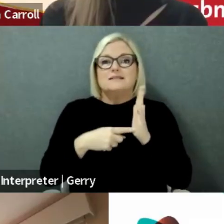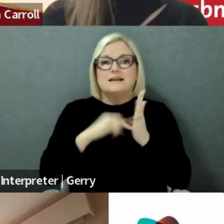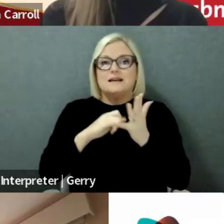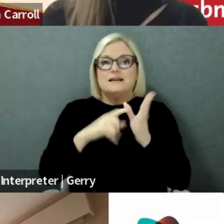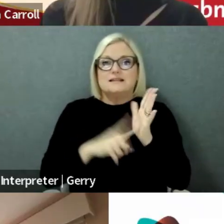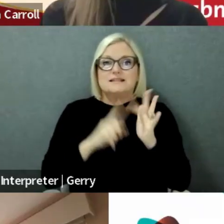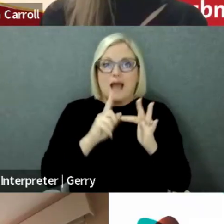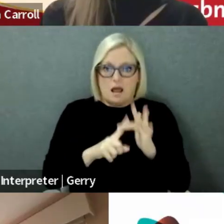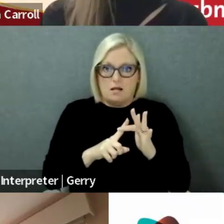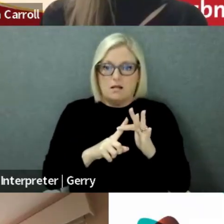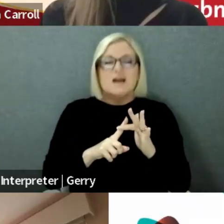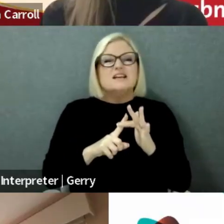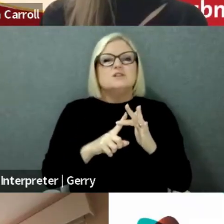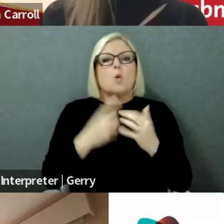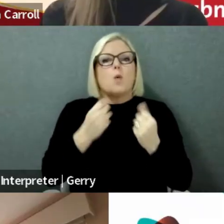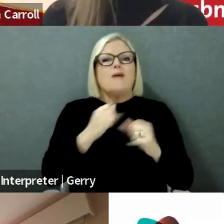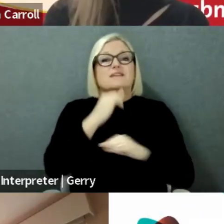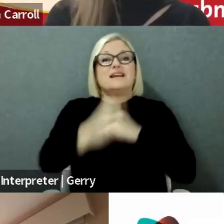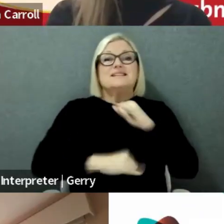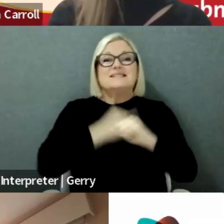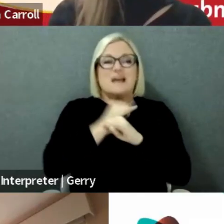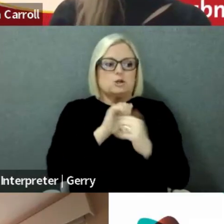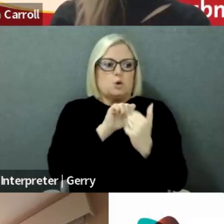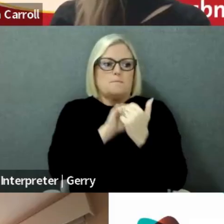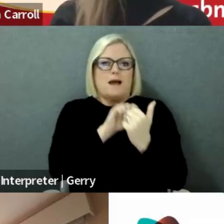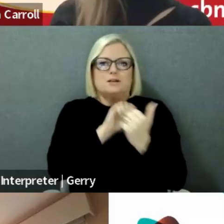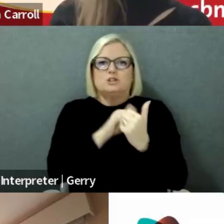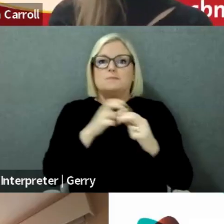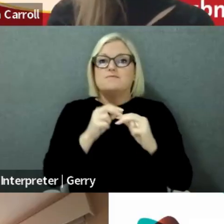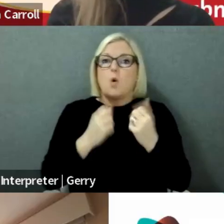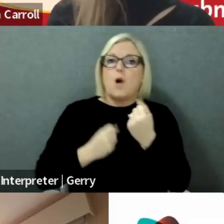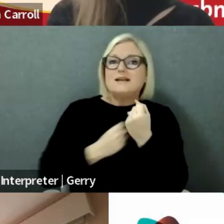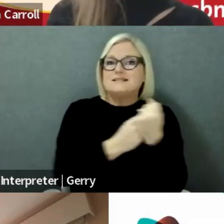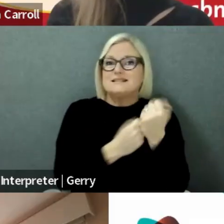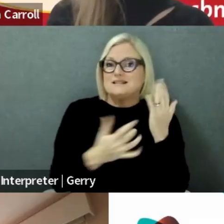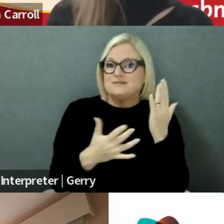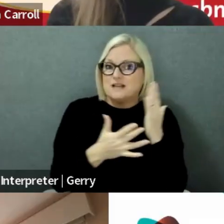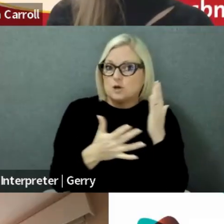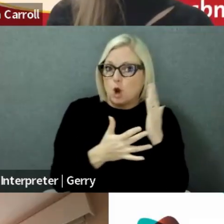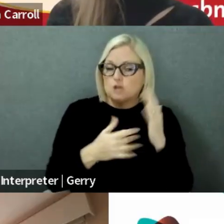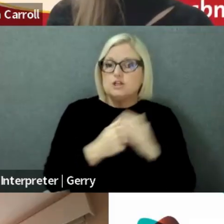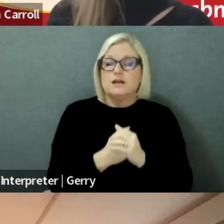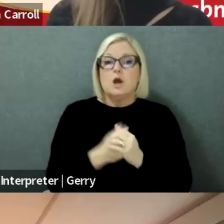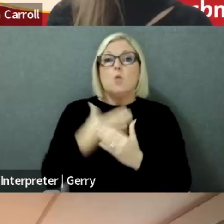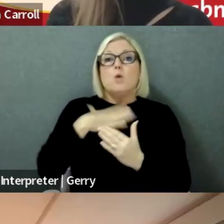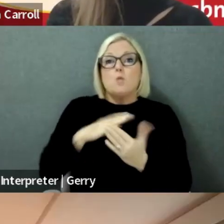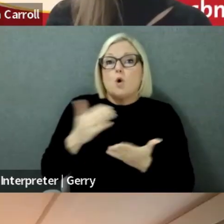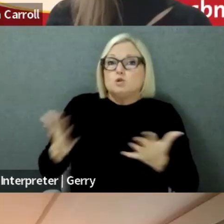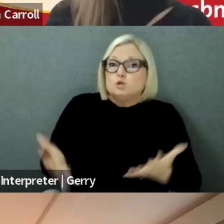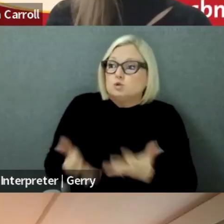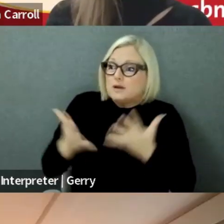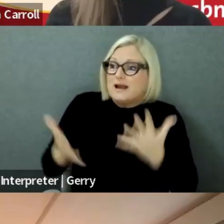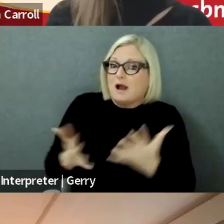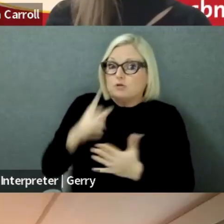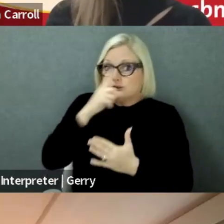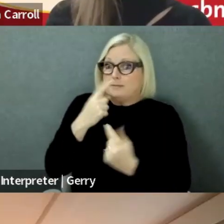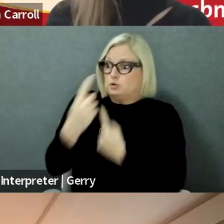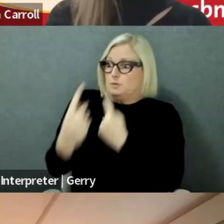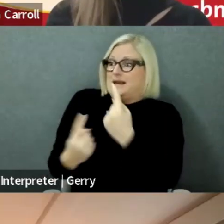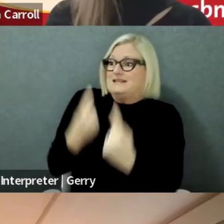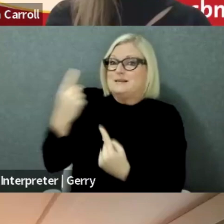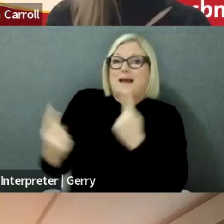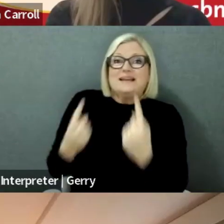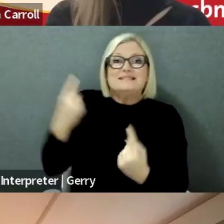Assistive Technologies, recognising the essential role of assistive products in supporting independence and participation for some people. We